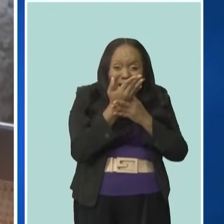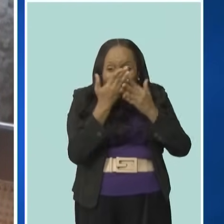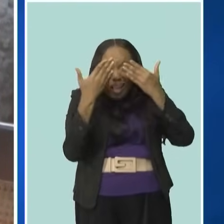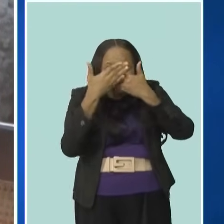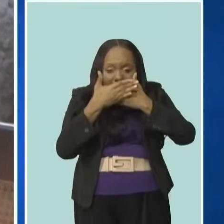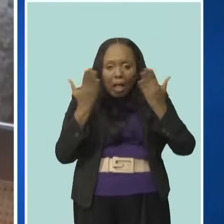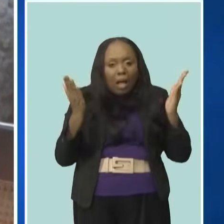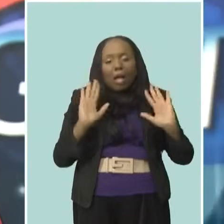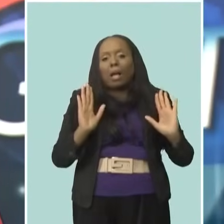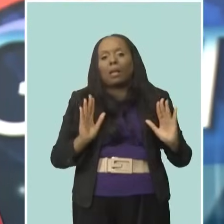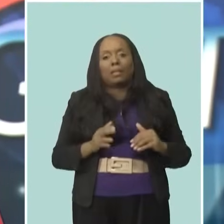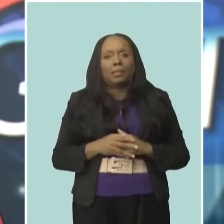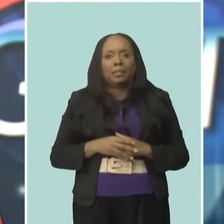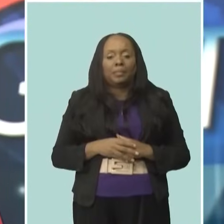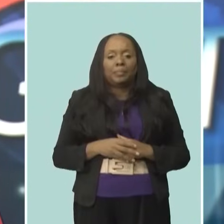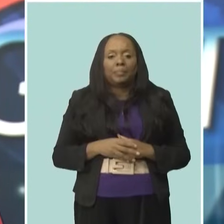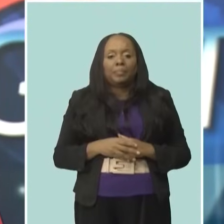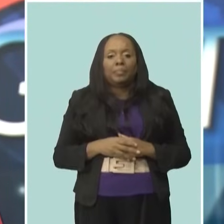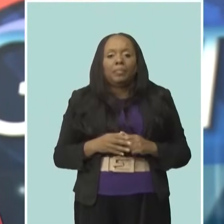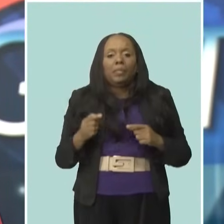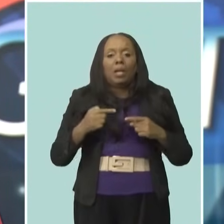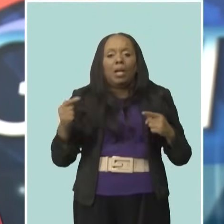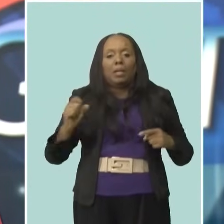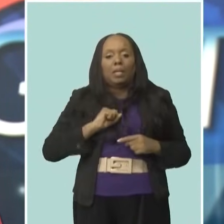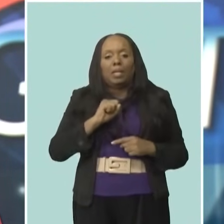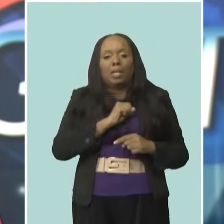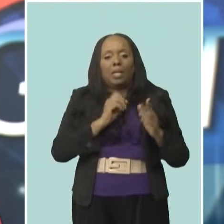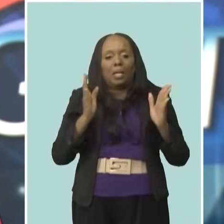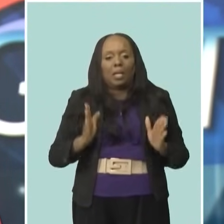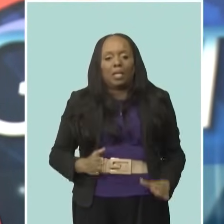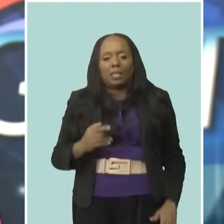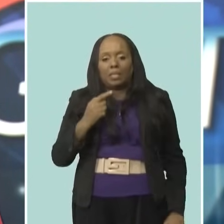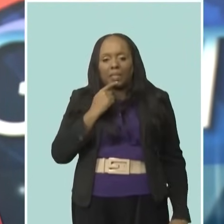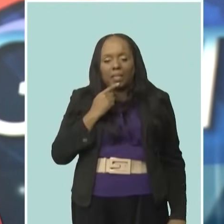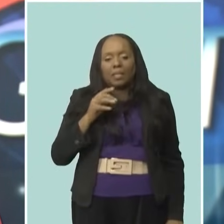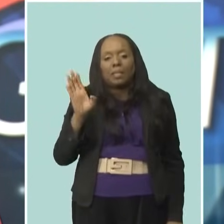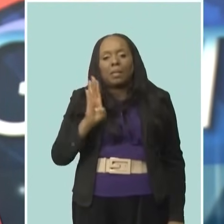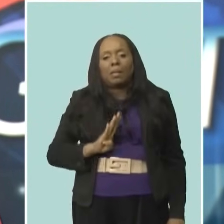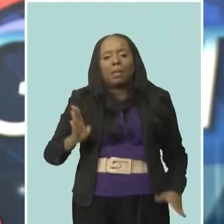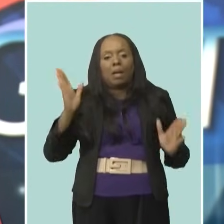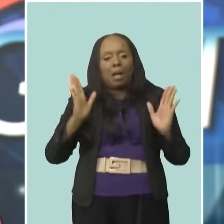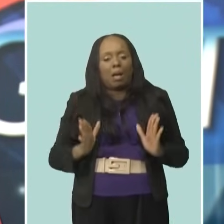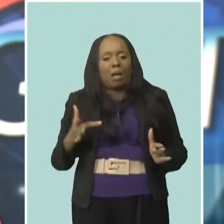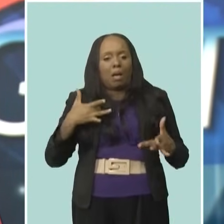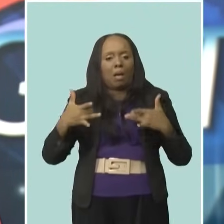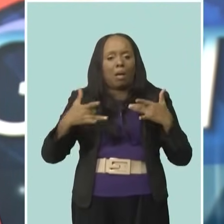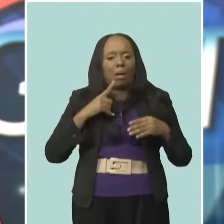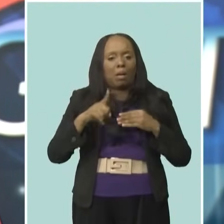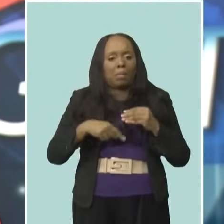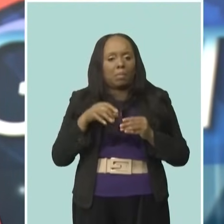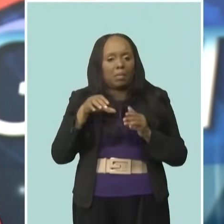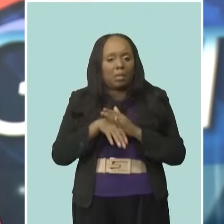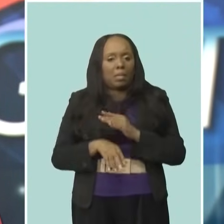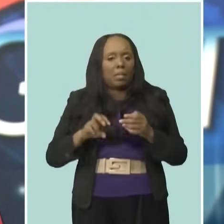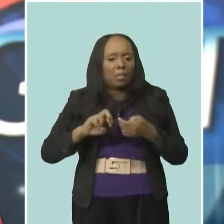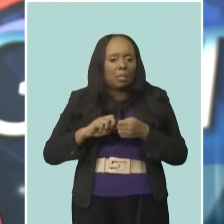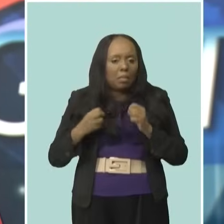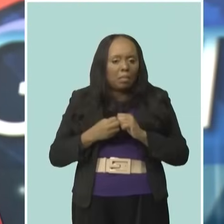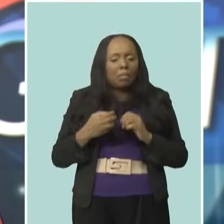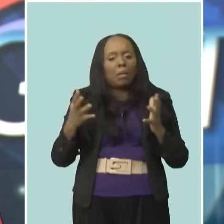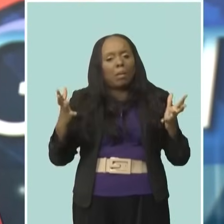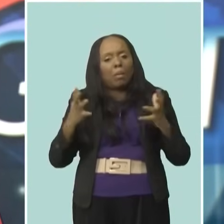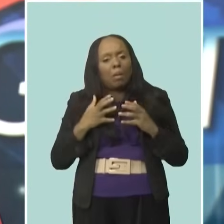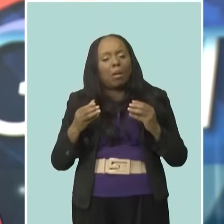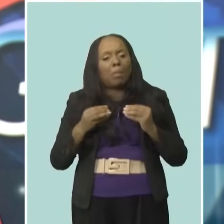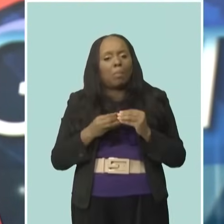the inside. Opposition Senator Andre Worrell says Barbadians are concerned about the crime problem and